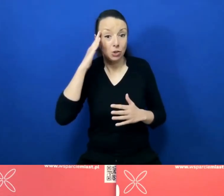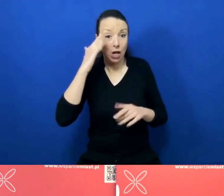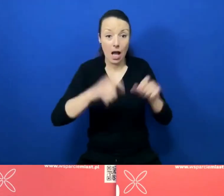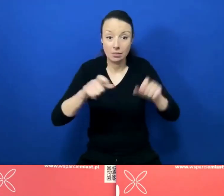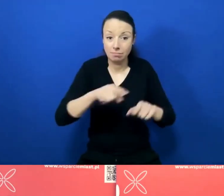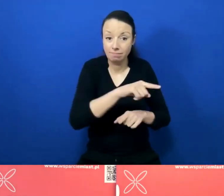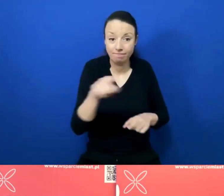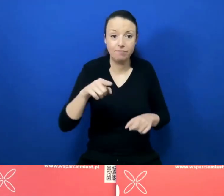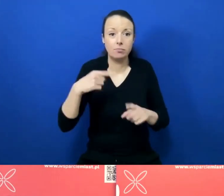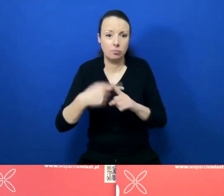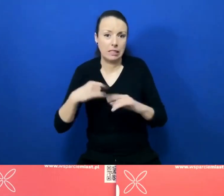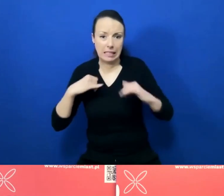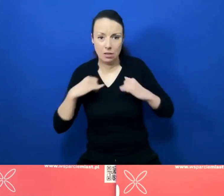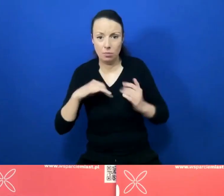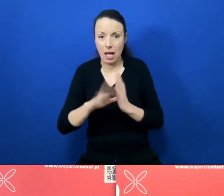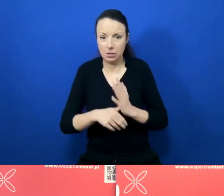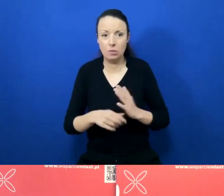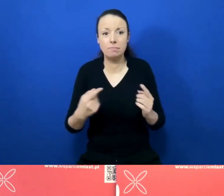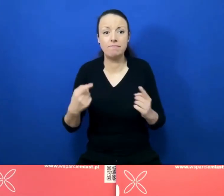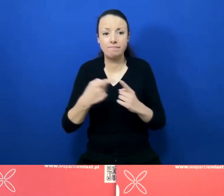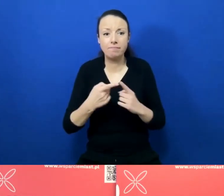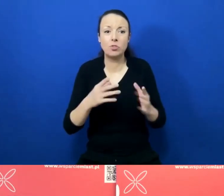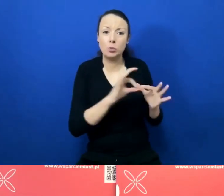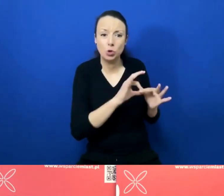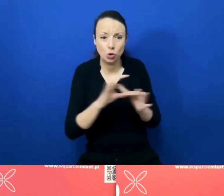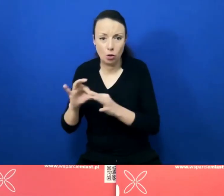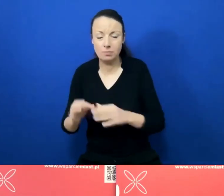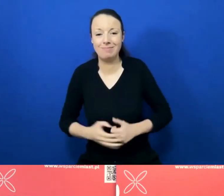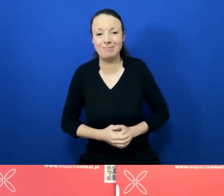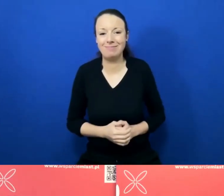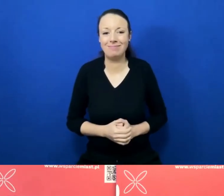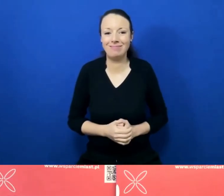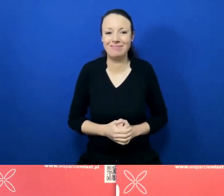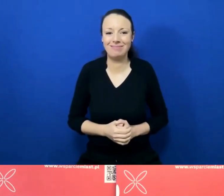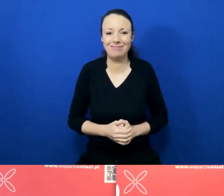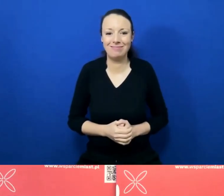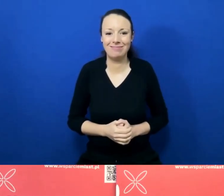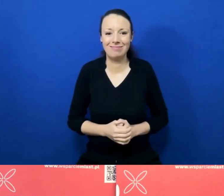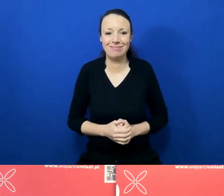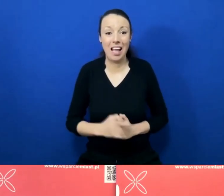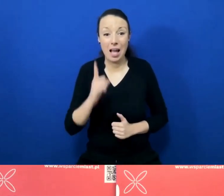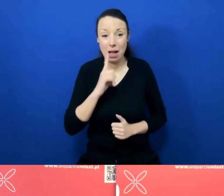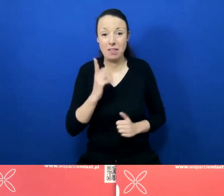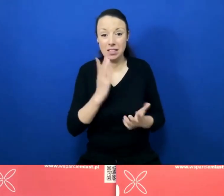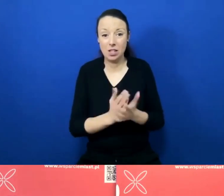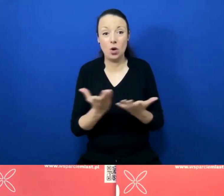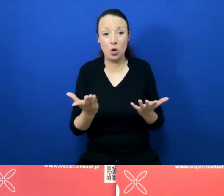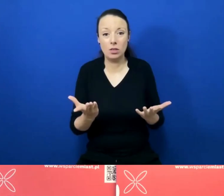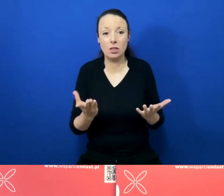both in public and private urban area, to ensure its continuity.